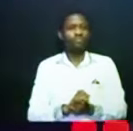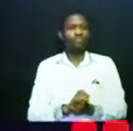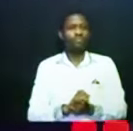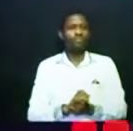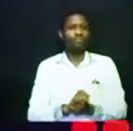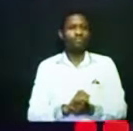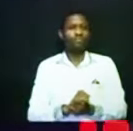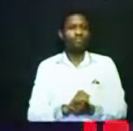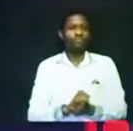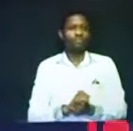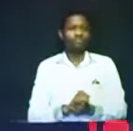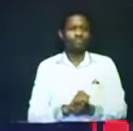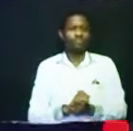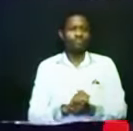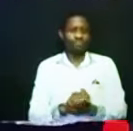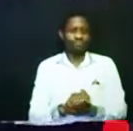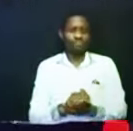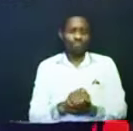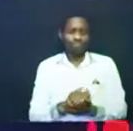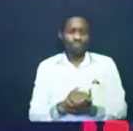read my version.